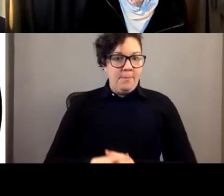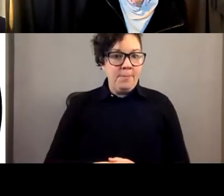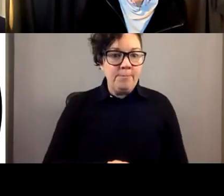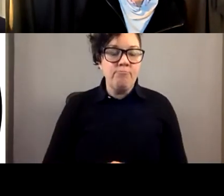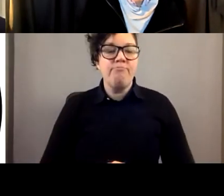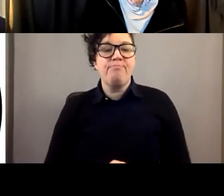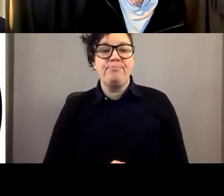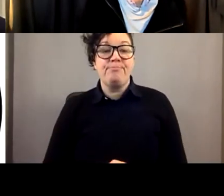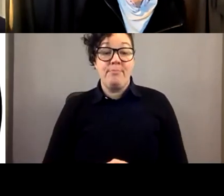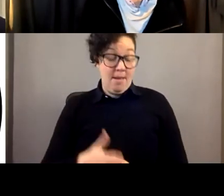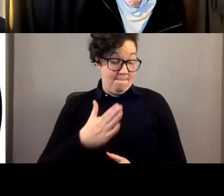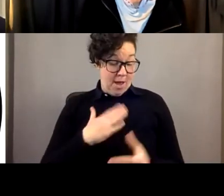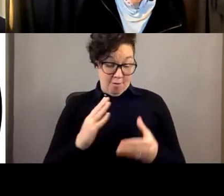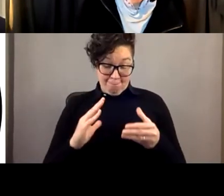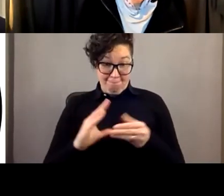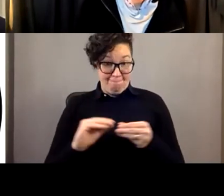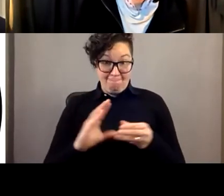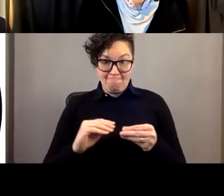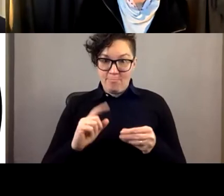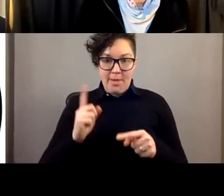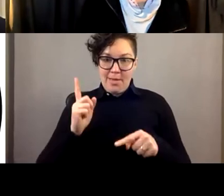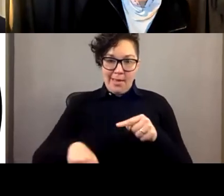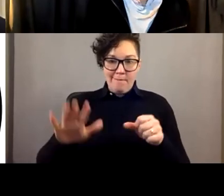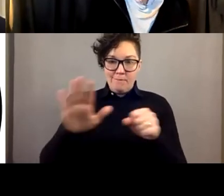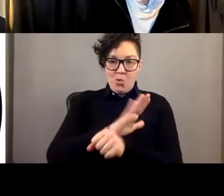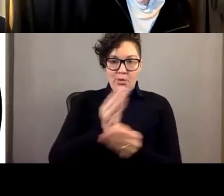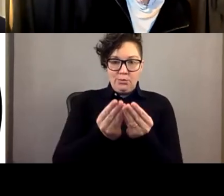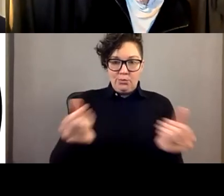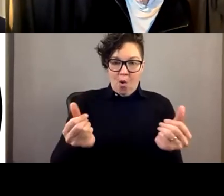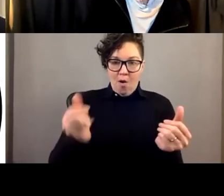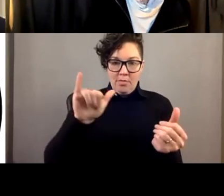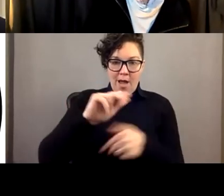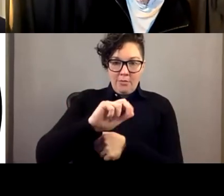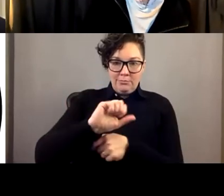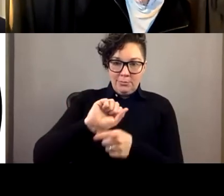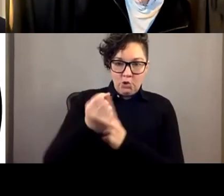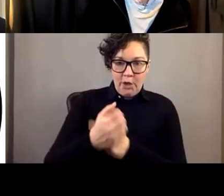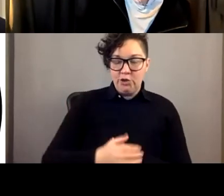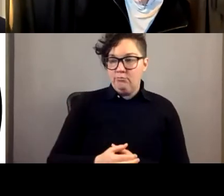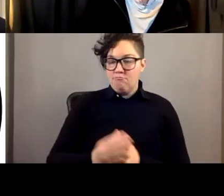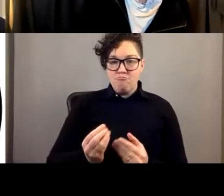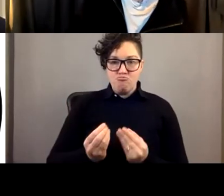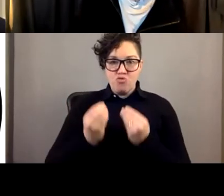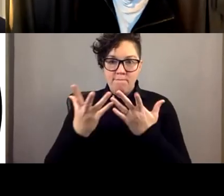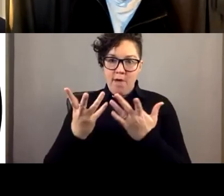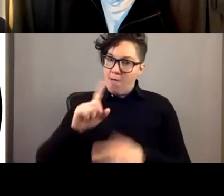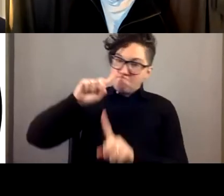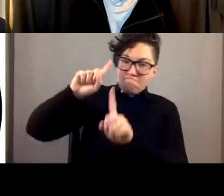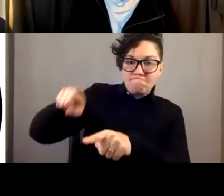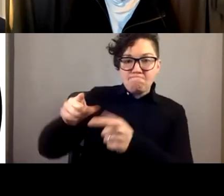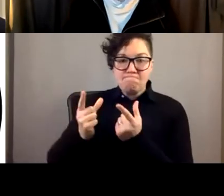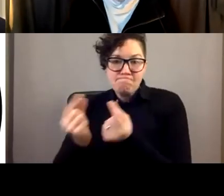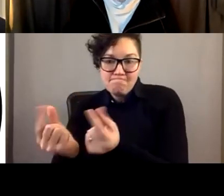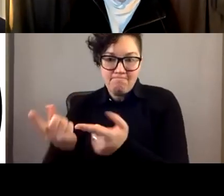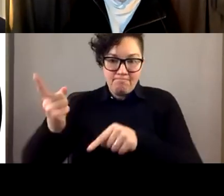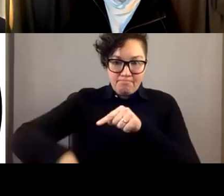not fully remedy the situation or provide, you know, some clear direction. But I think it would go back to